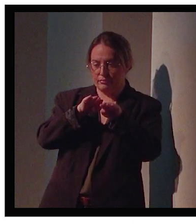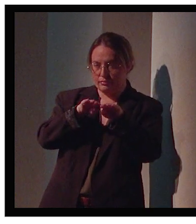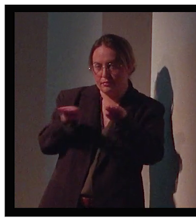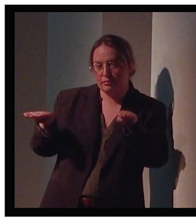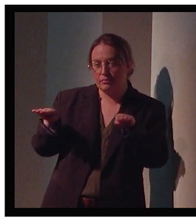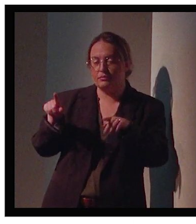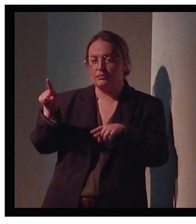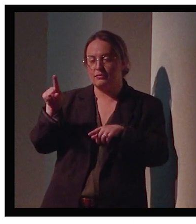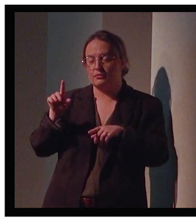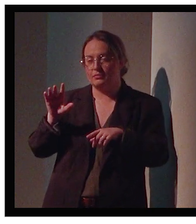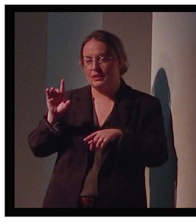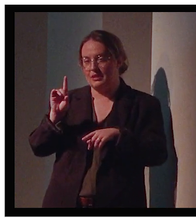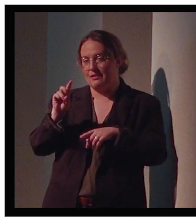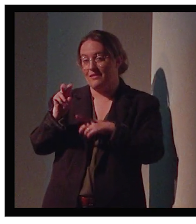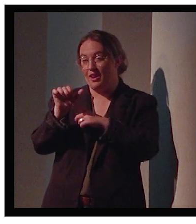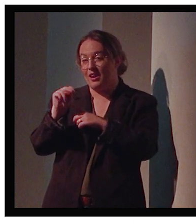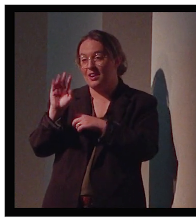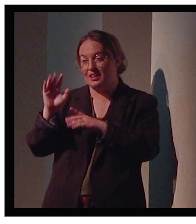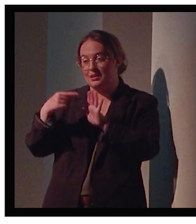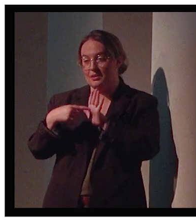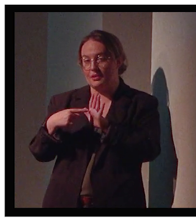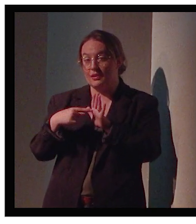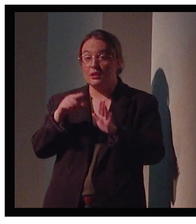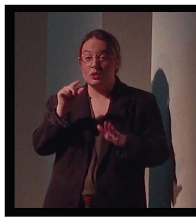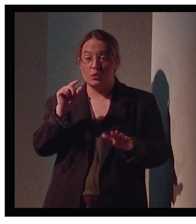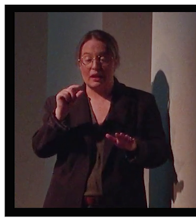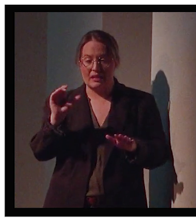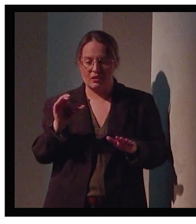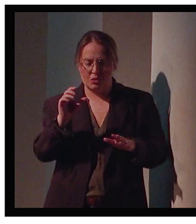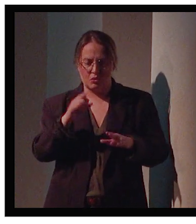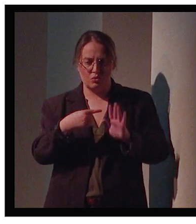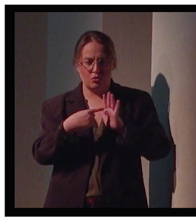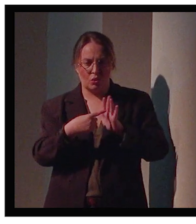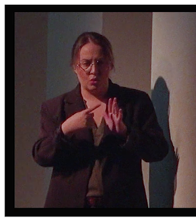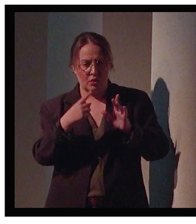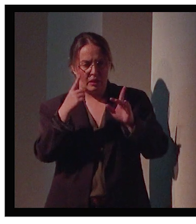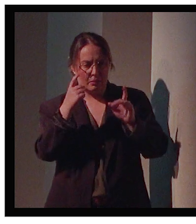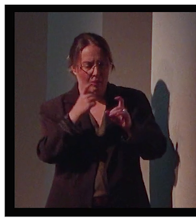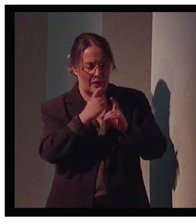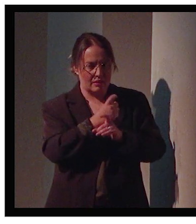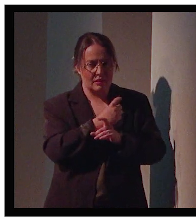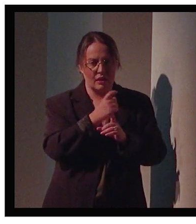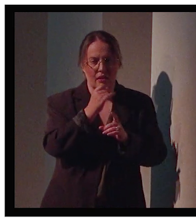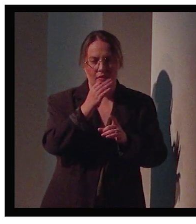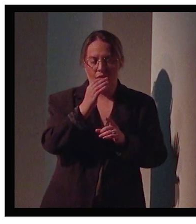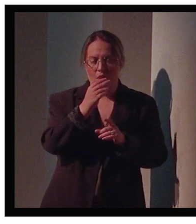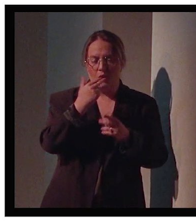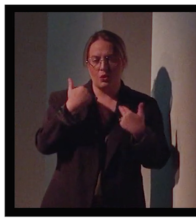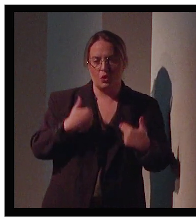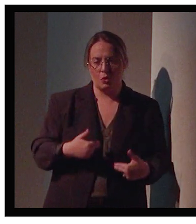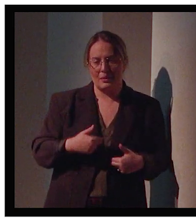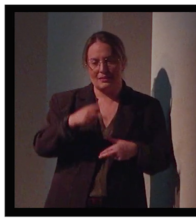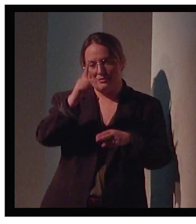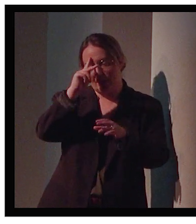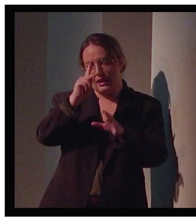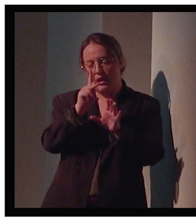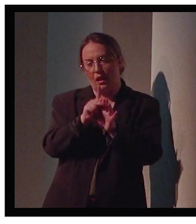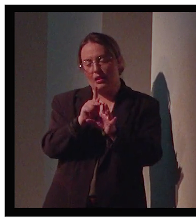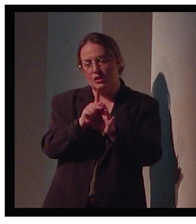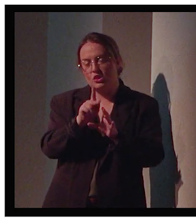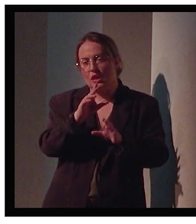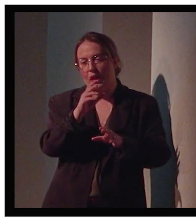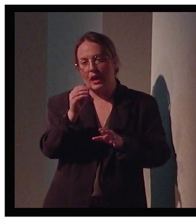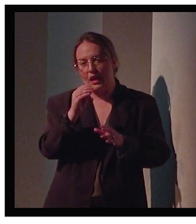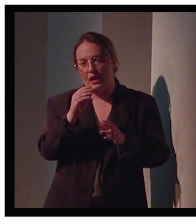as the 20th century revealed both the complexity of the human psyche and the horrors of war,